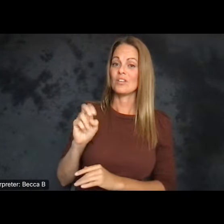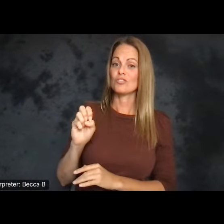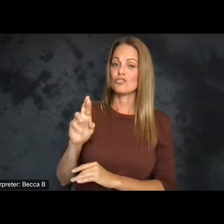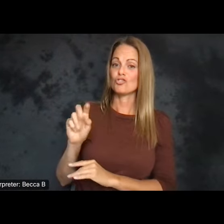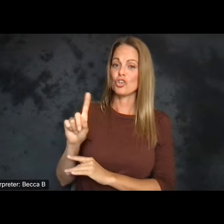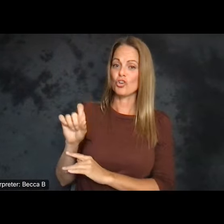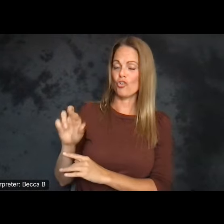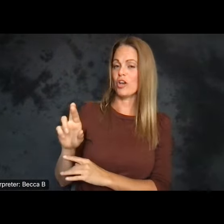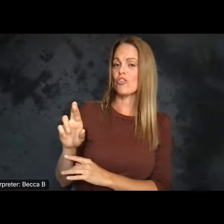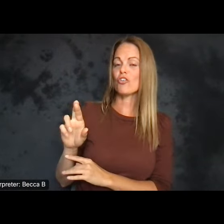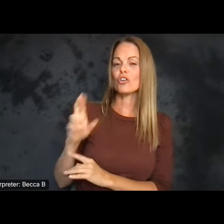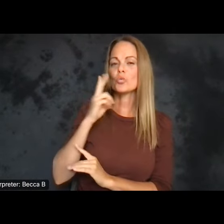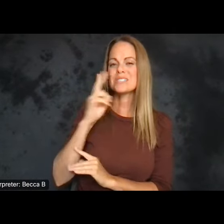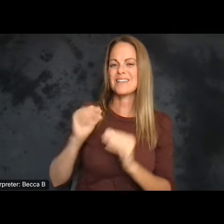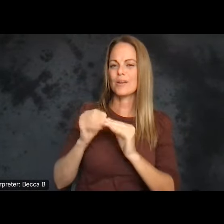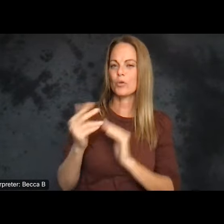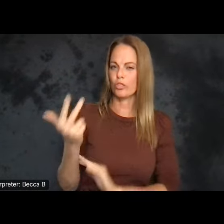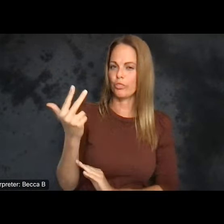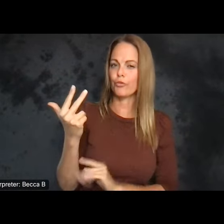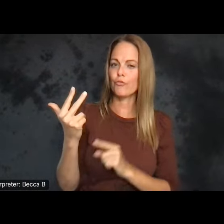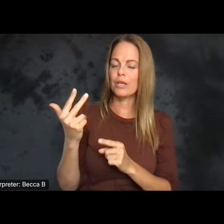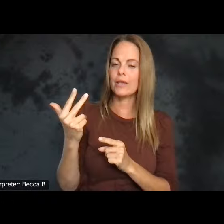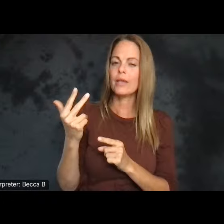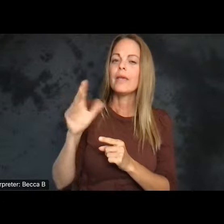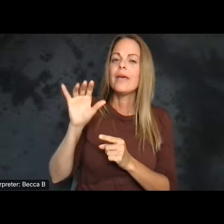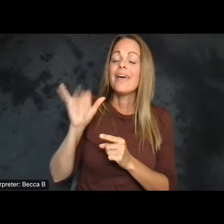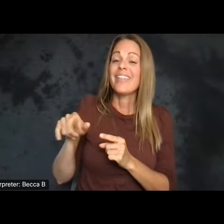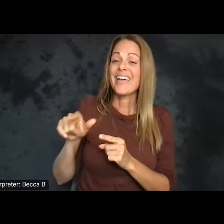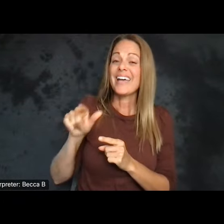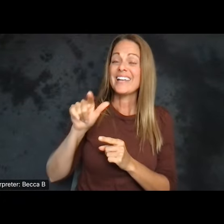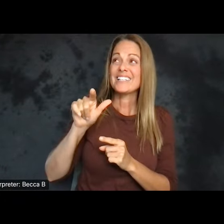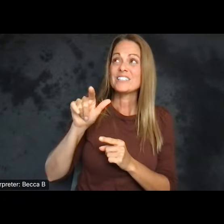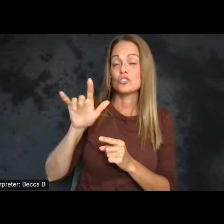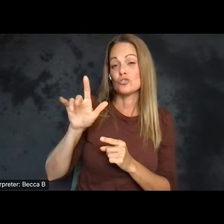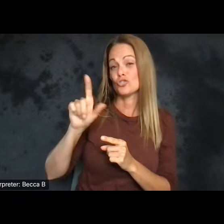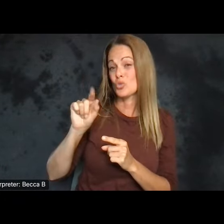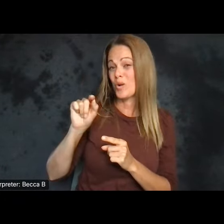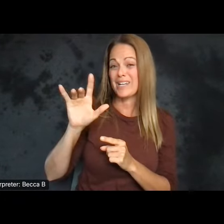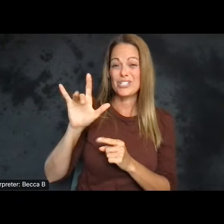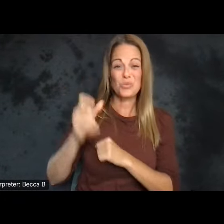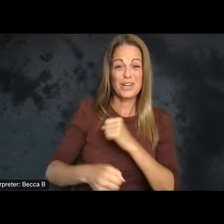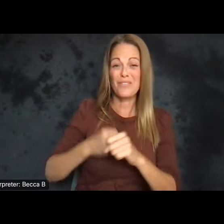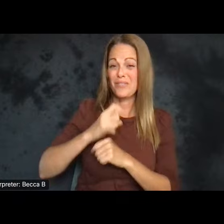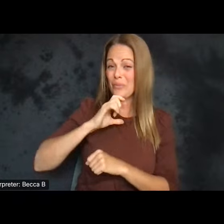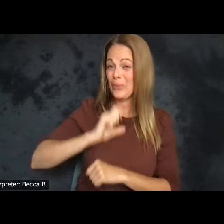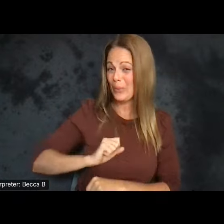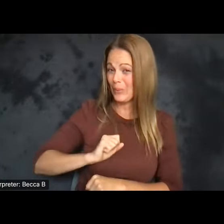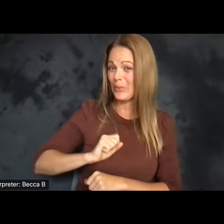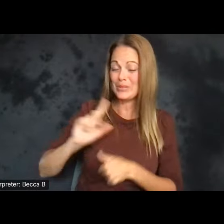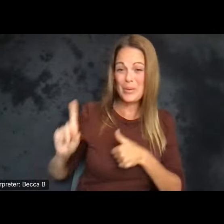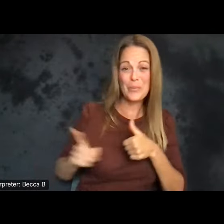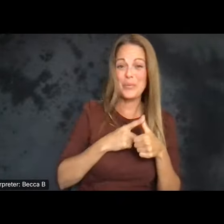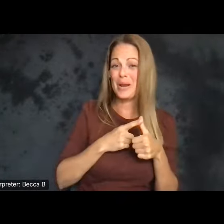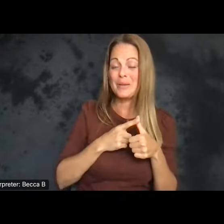you will see, number 3. That again is a 25-year-old generator that's the primary generator there in the